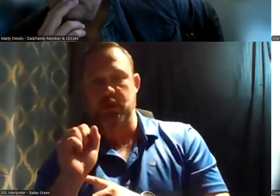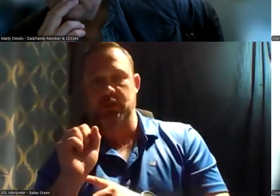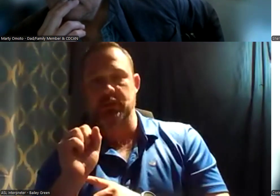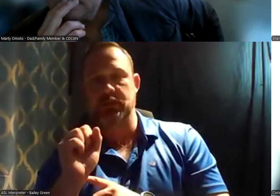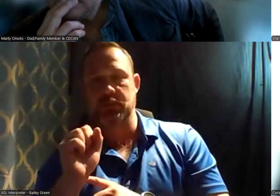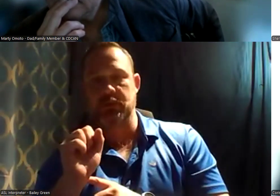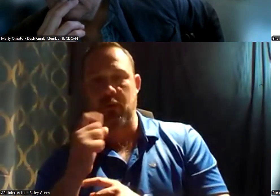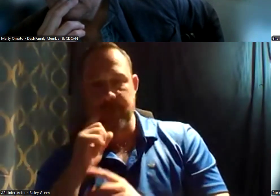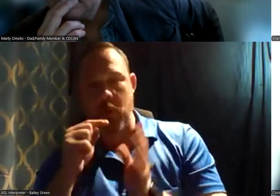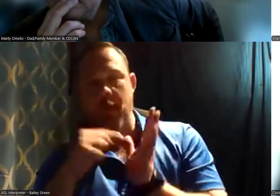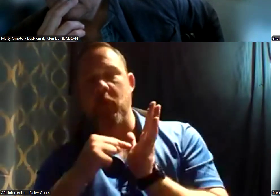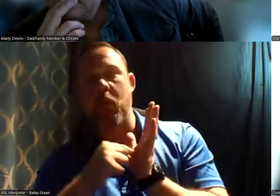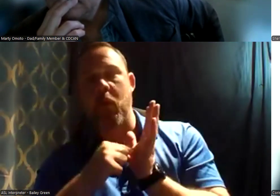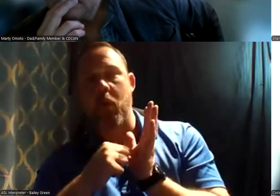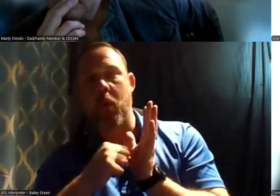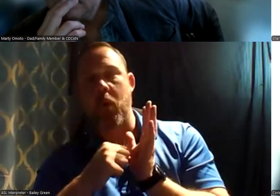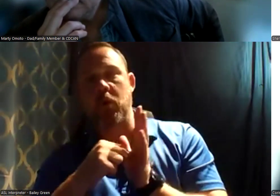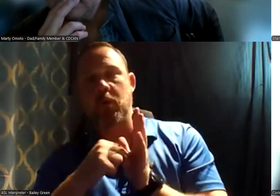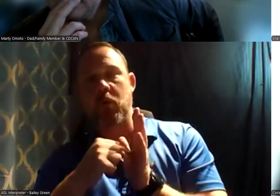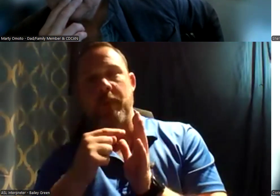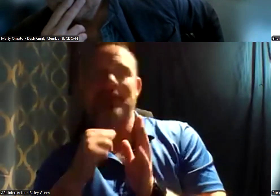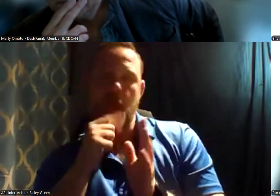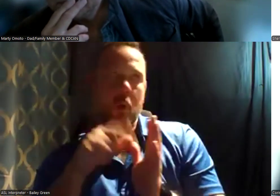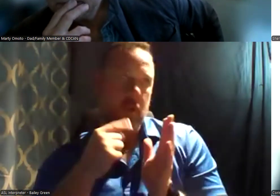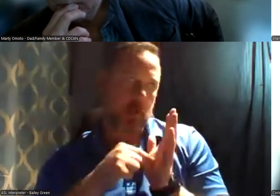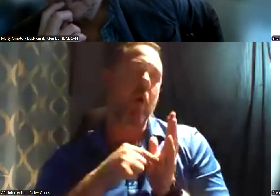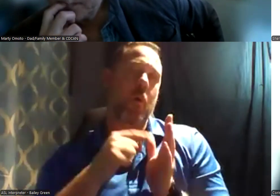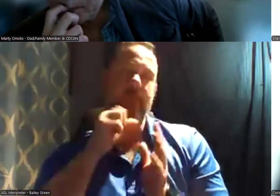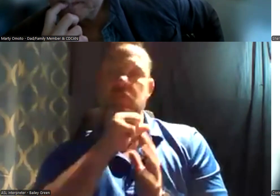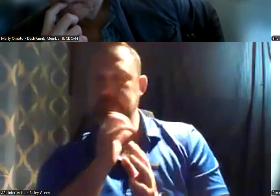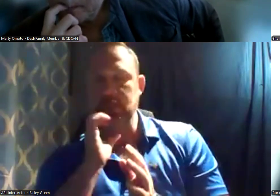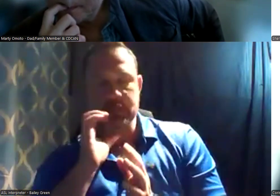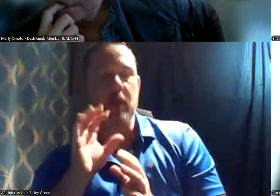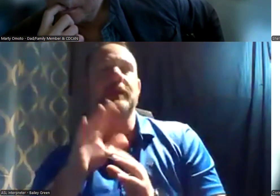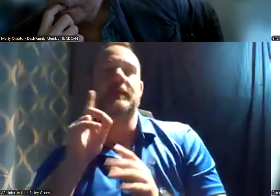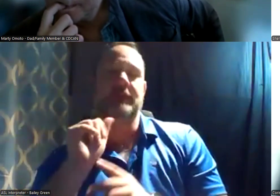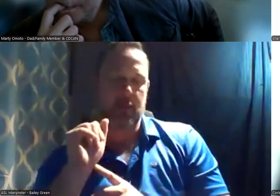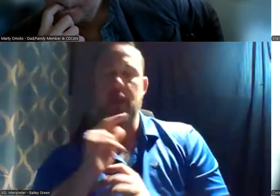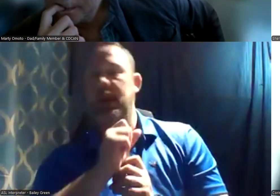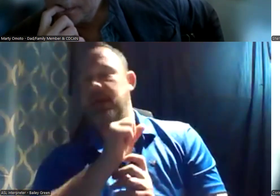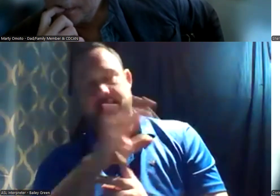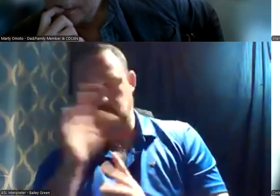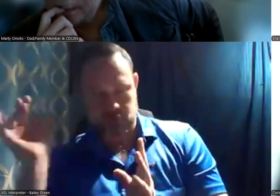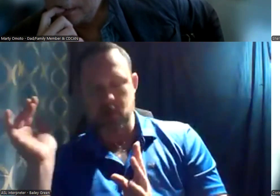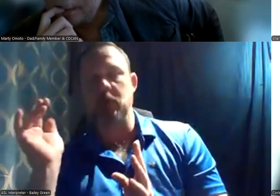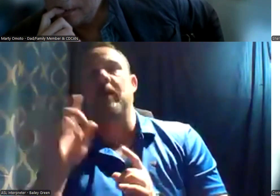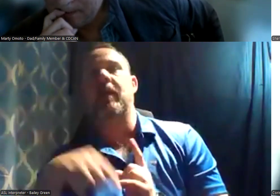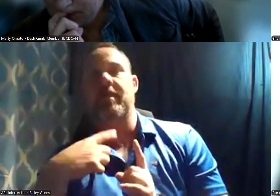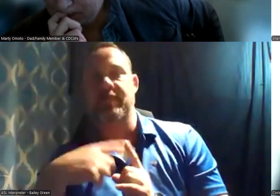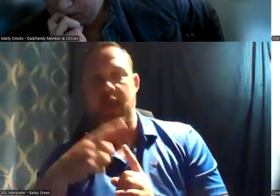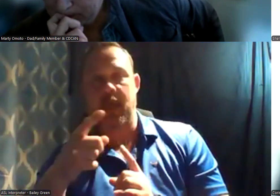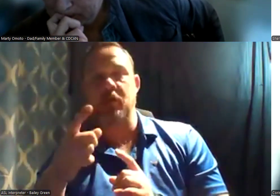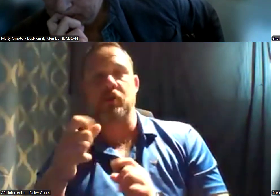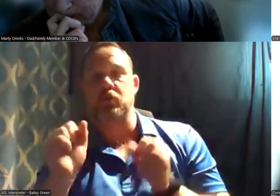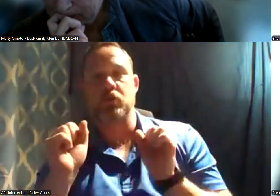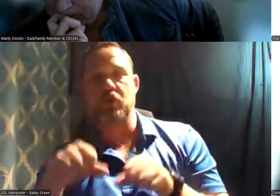be affordable and low, not just affordable, but for senior housing and disabled and etc. And then there was a time when you could